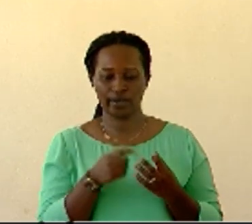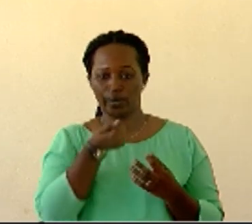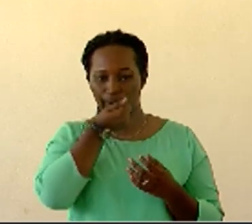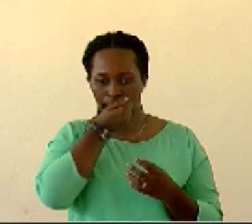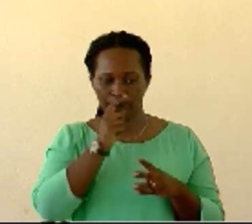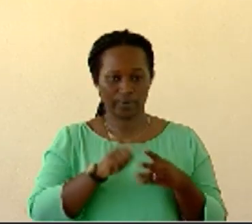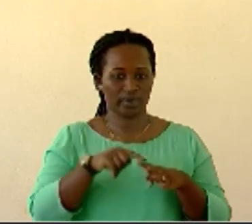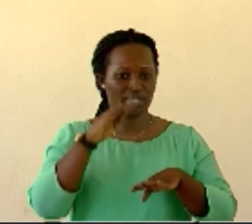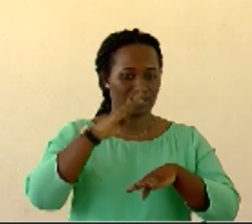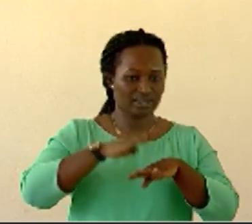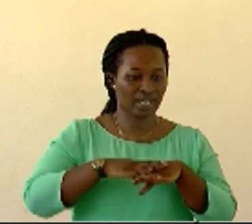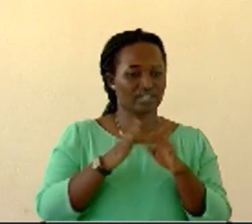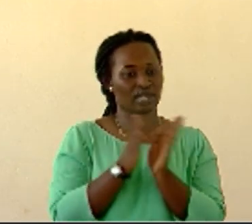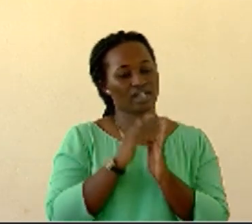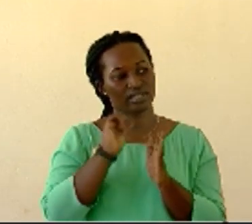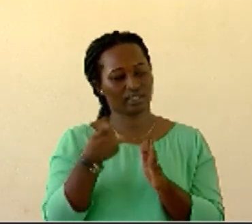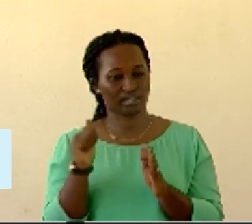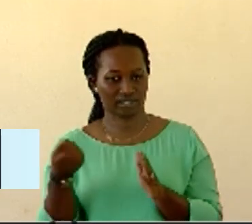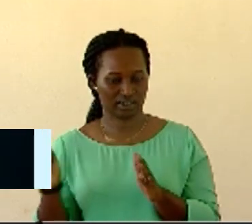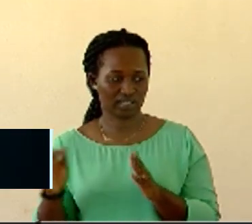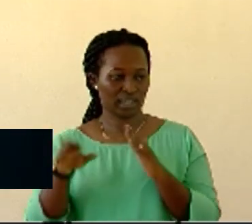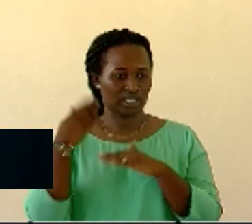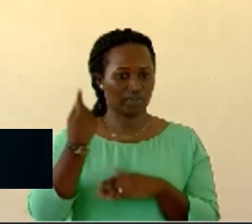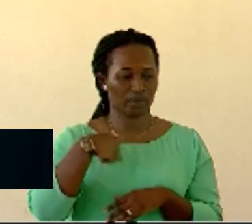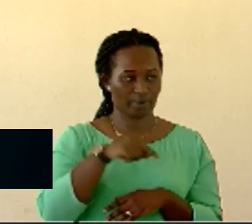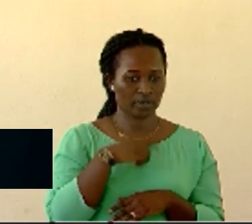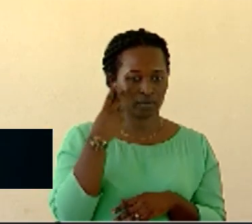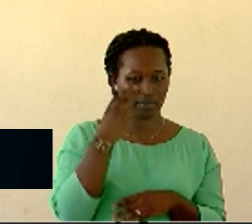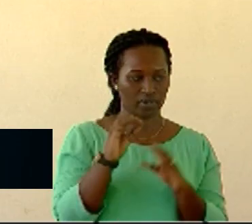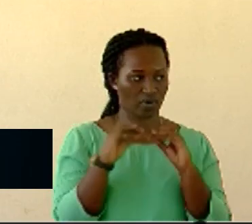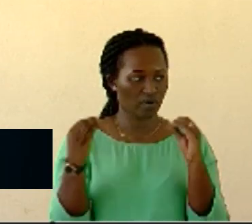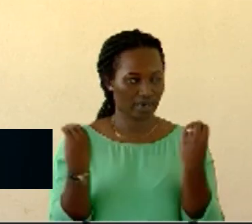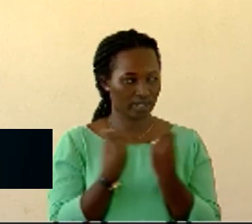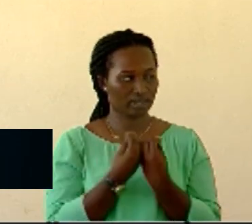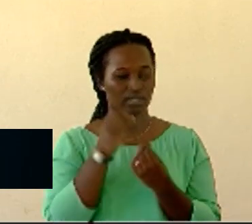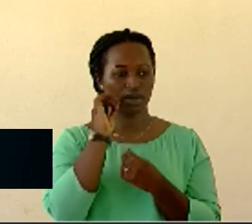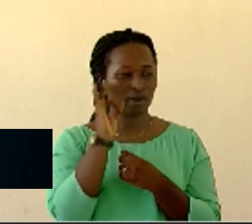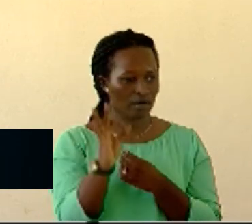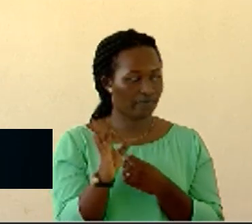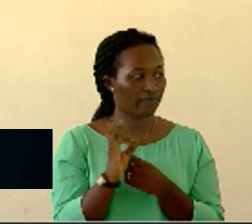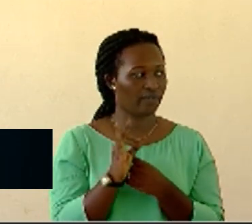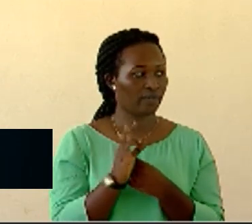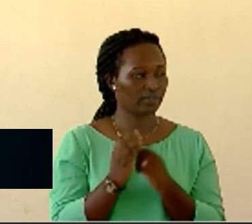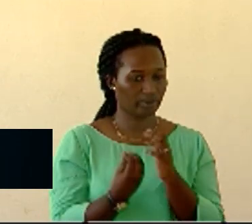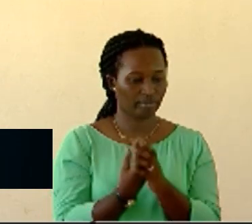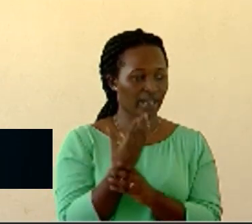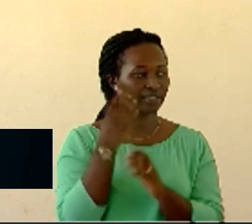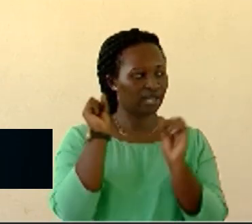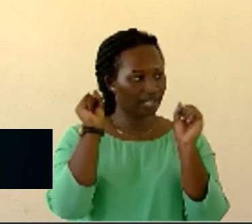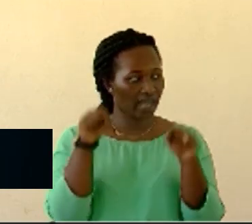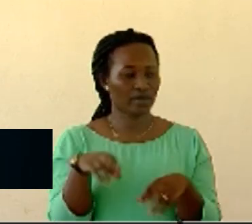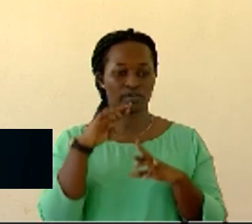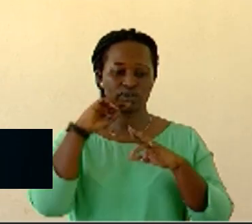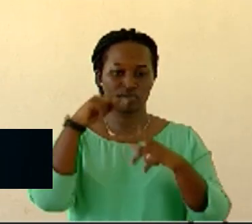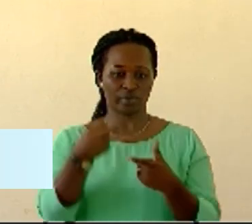touch, and so on. Then we have seen that organs of the plant can